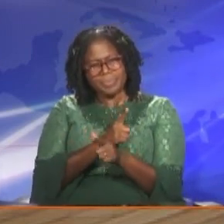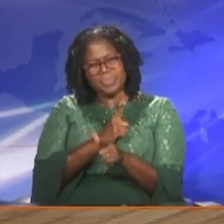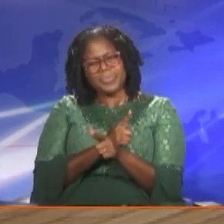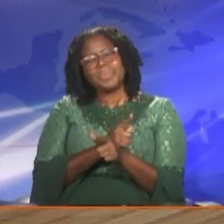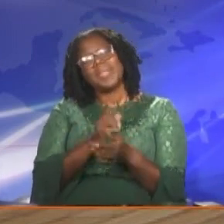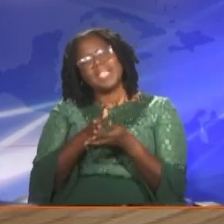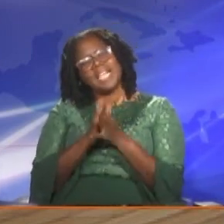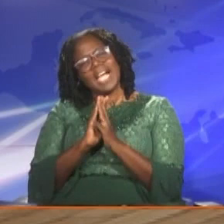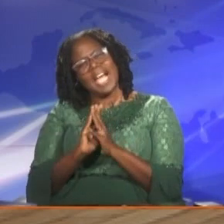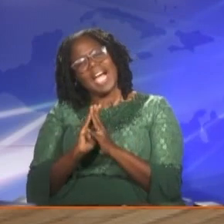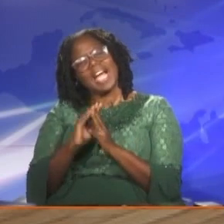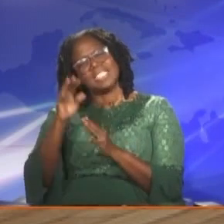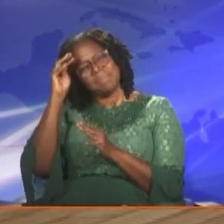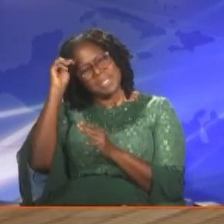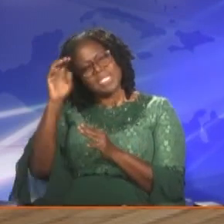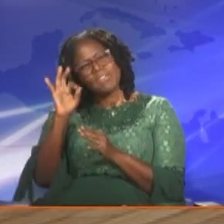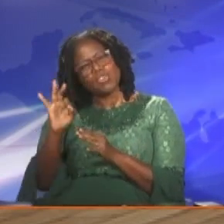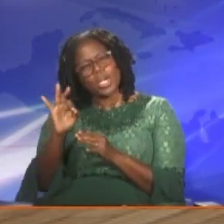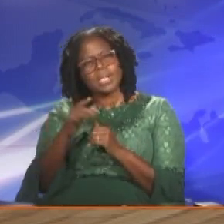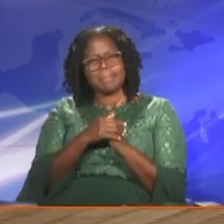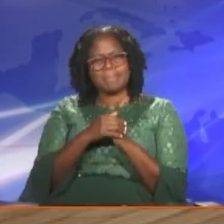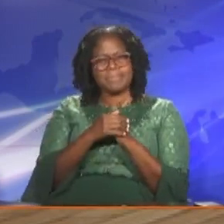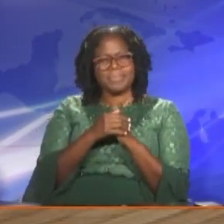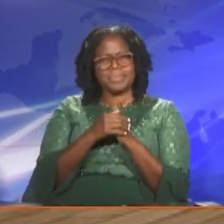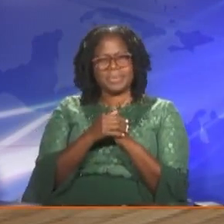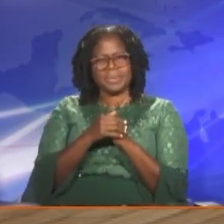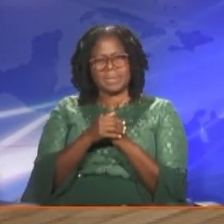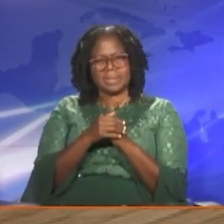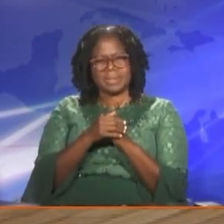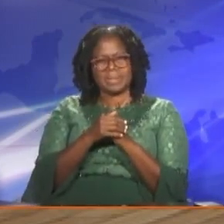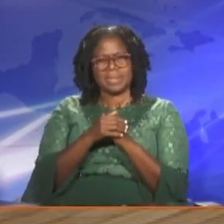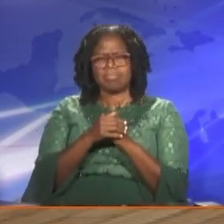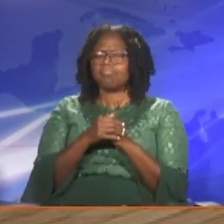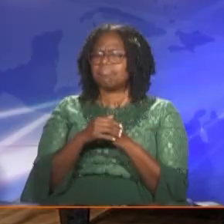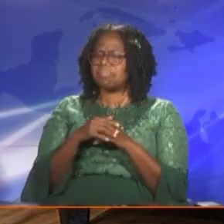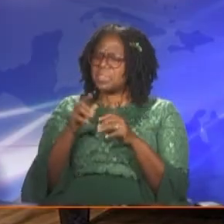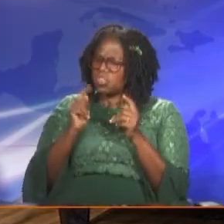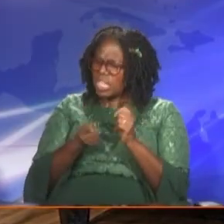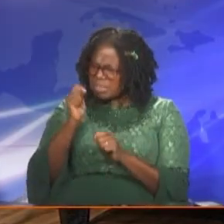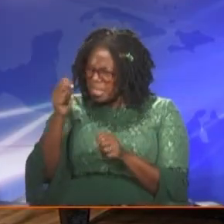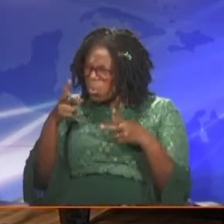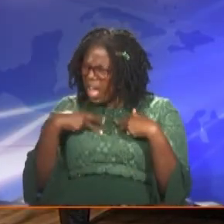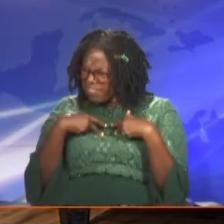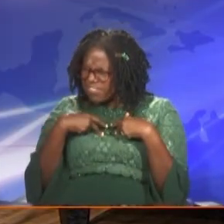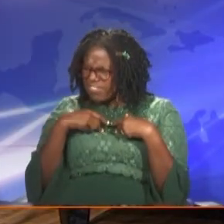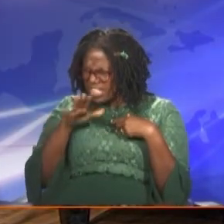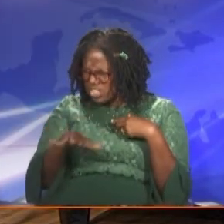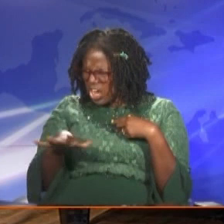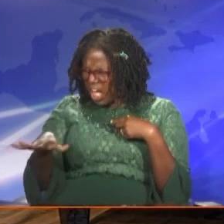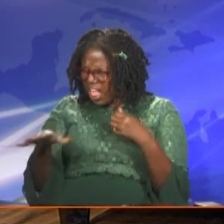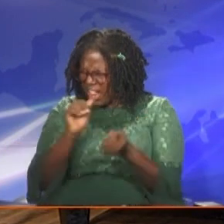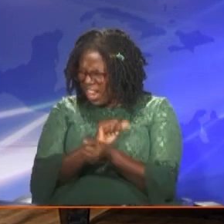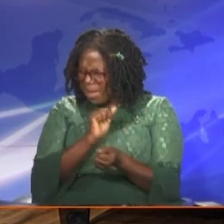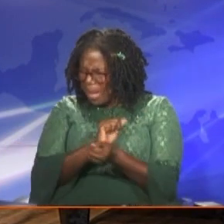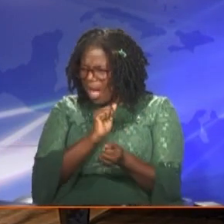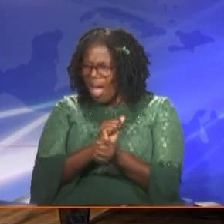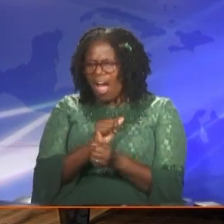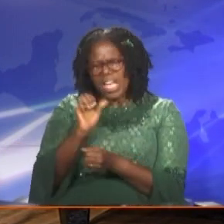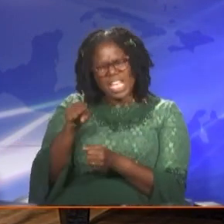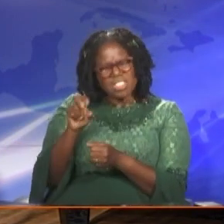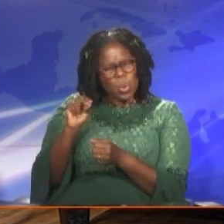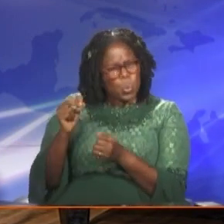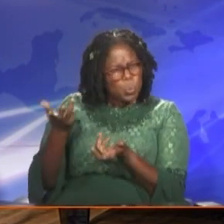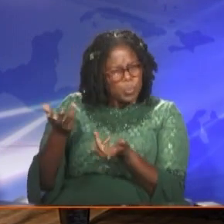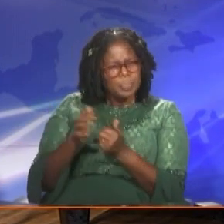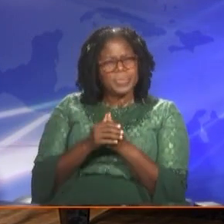tell us, does child labor exist in Trinidad and Tobago? And what is an indication that